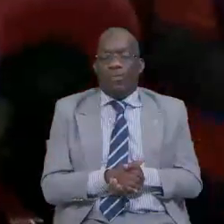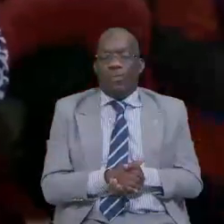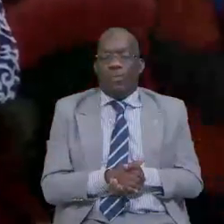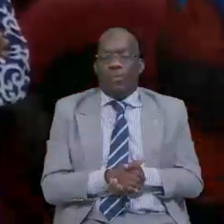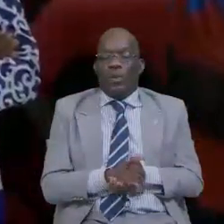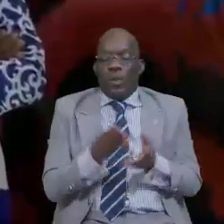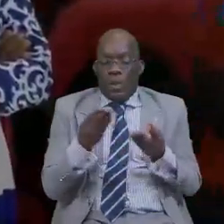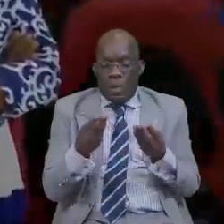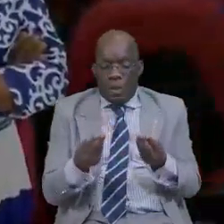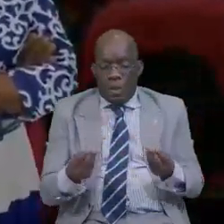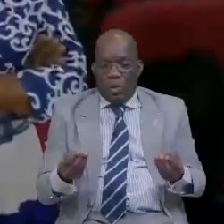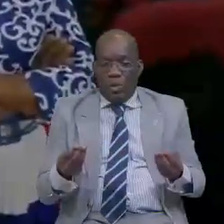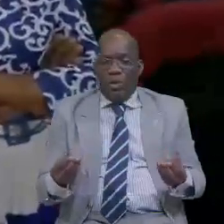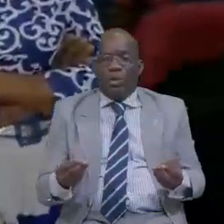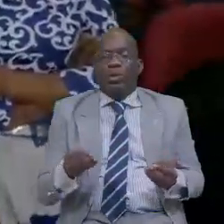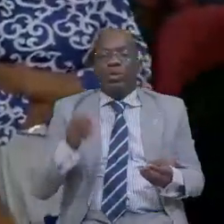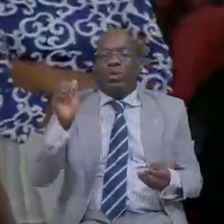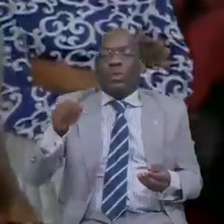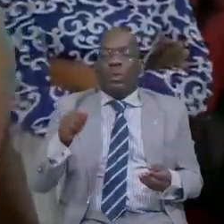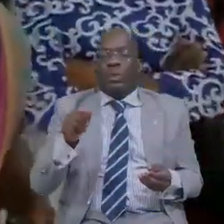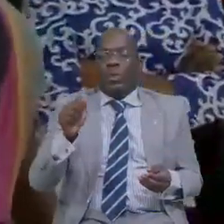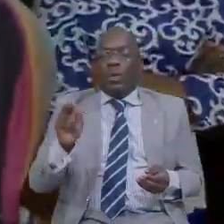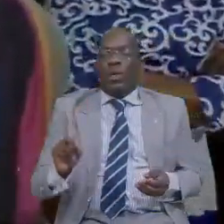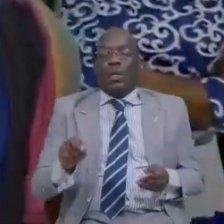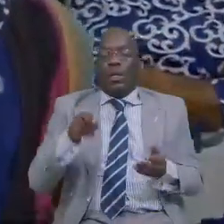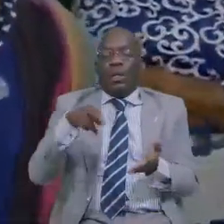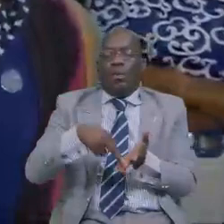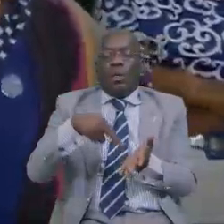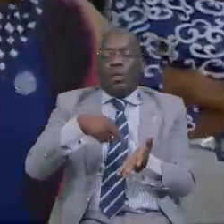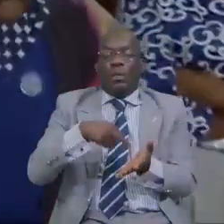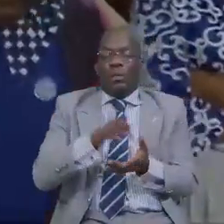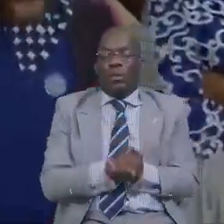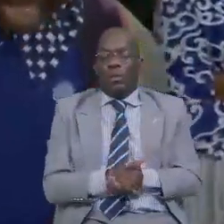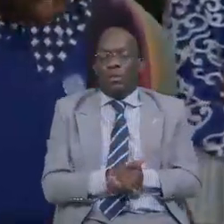Gentle, yes, an ambassador.